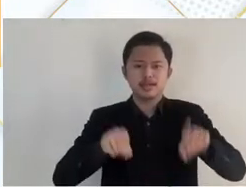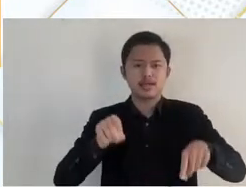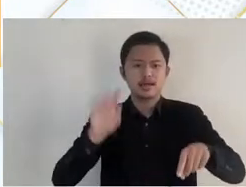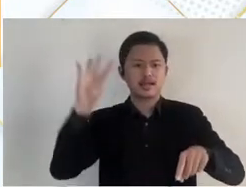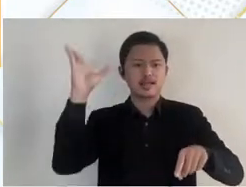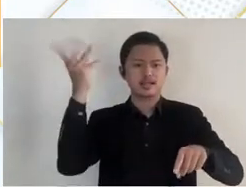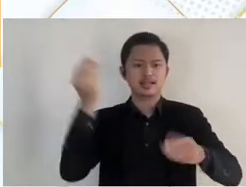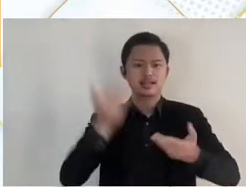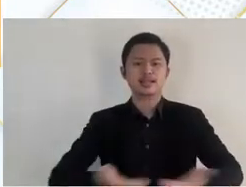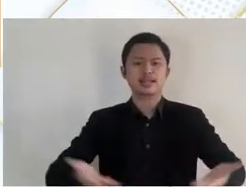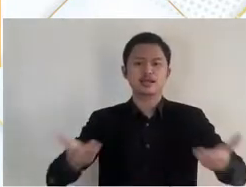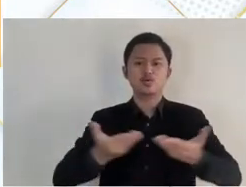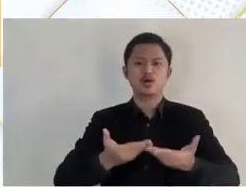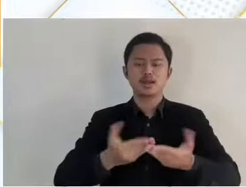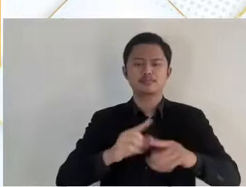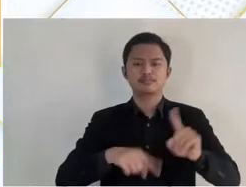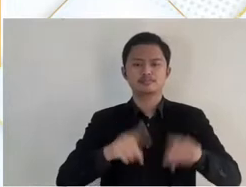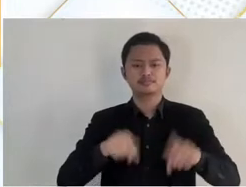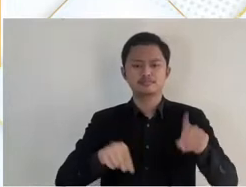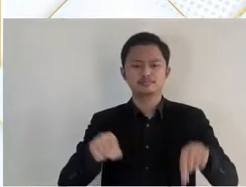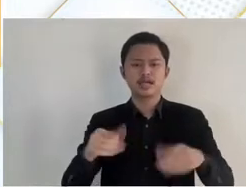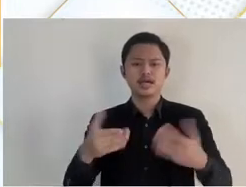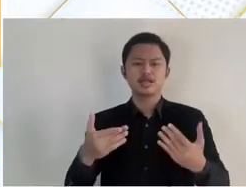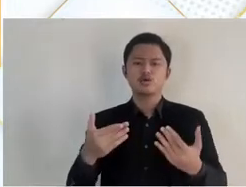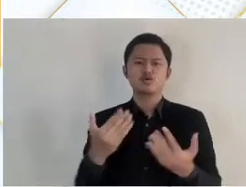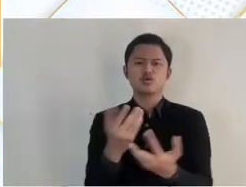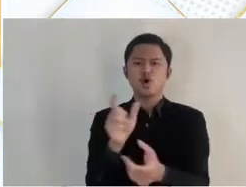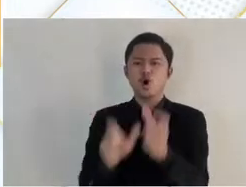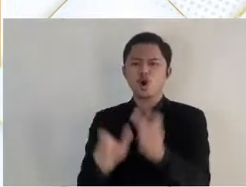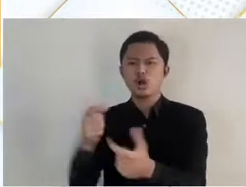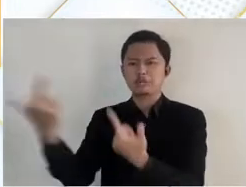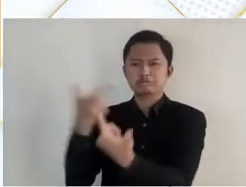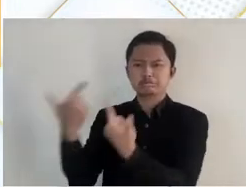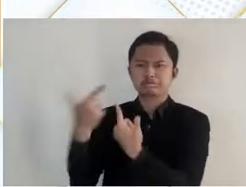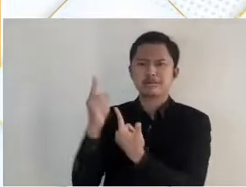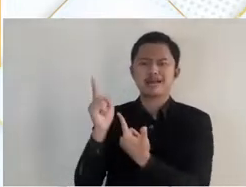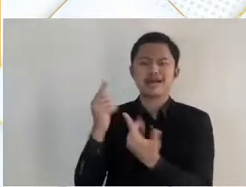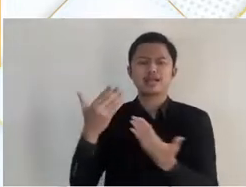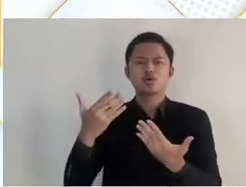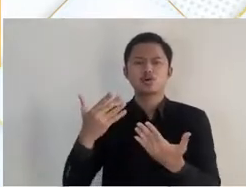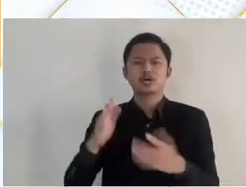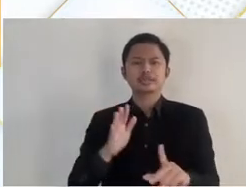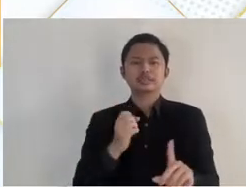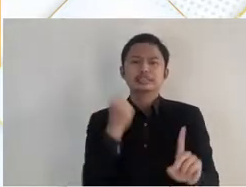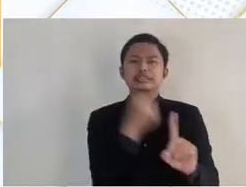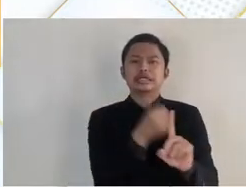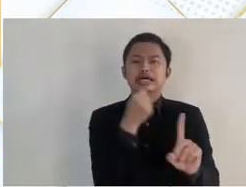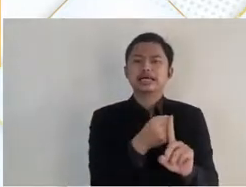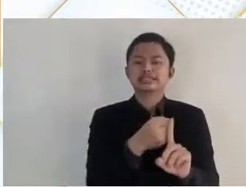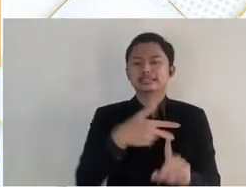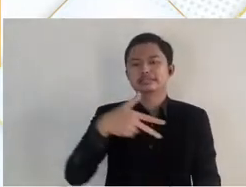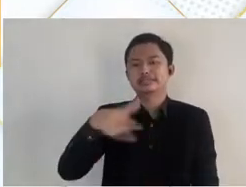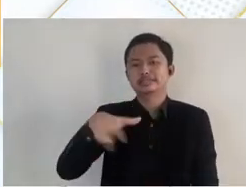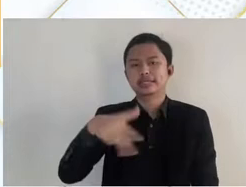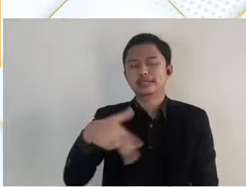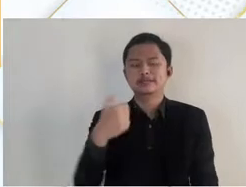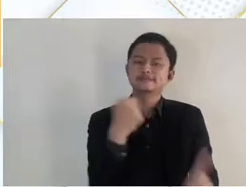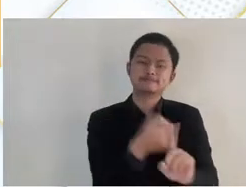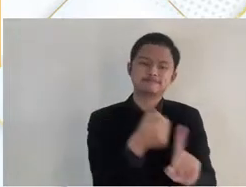on the protection of civilians and on sexual and gender-based violence and leader experiences for